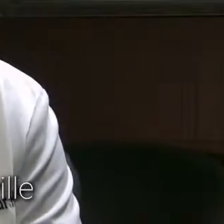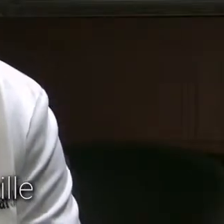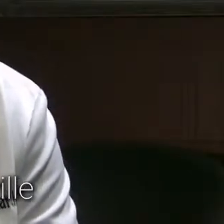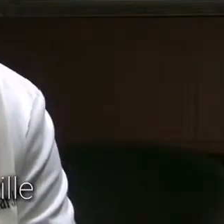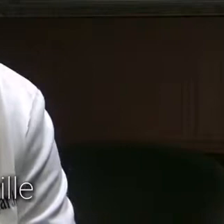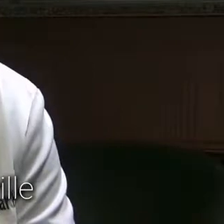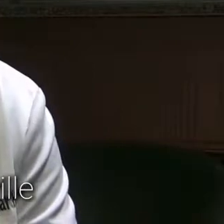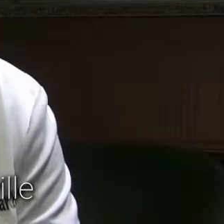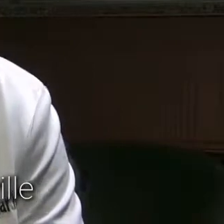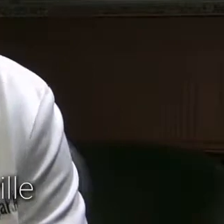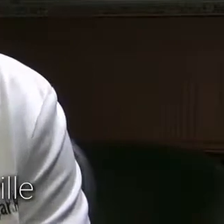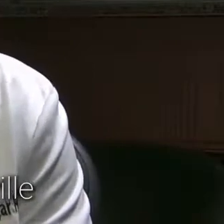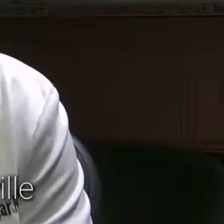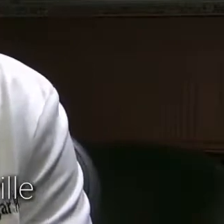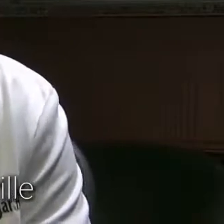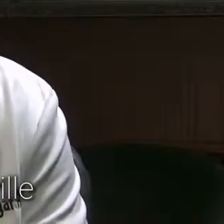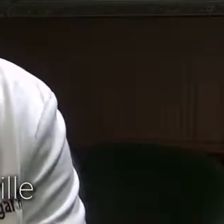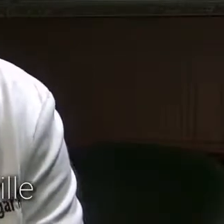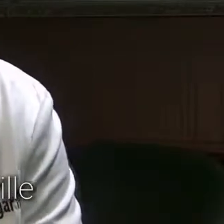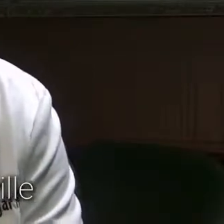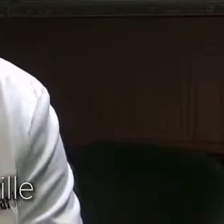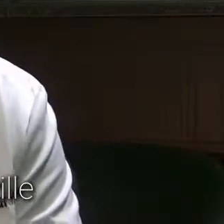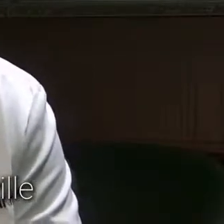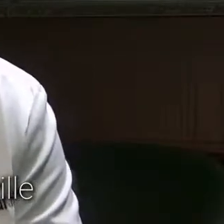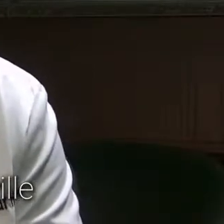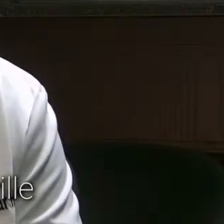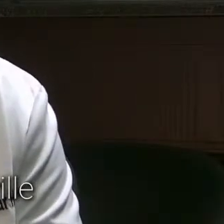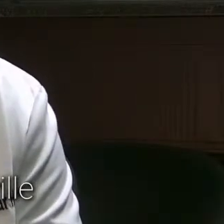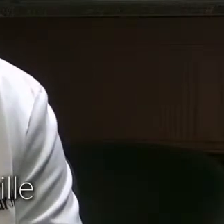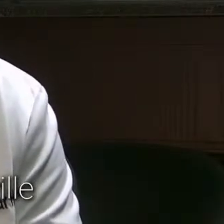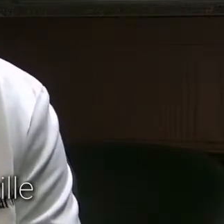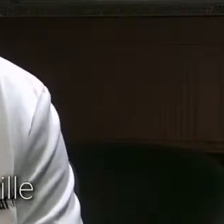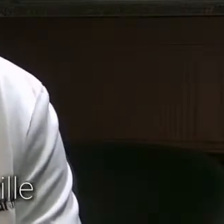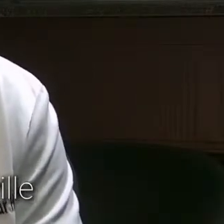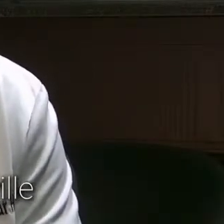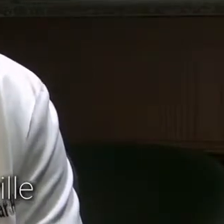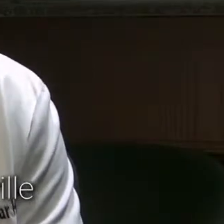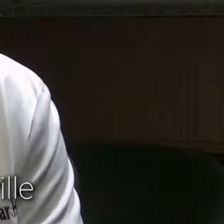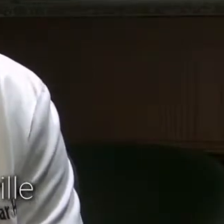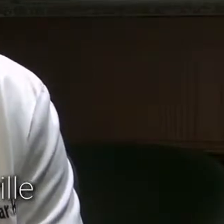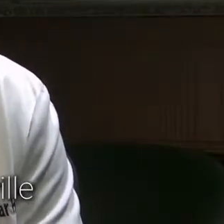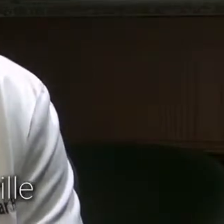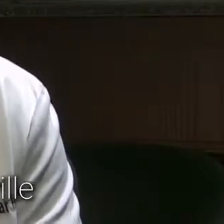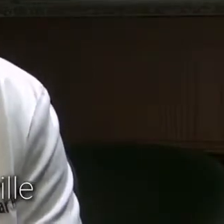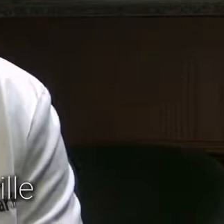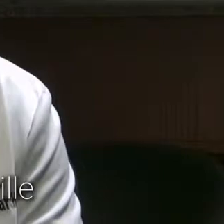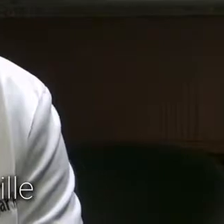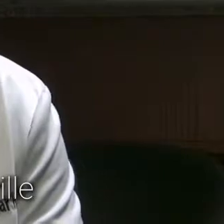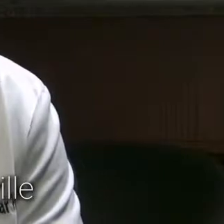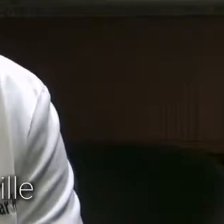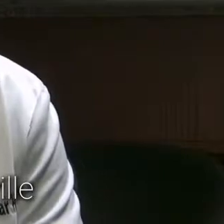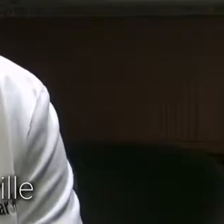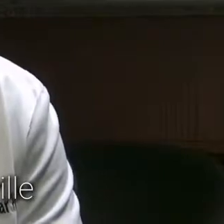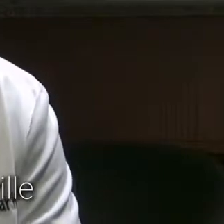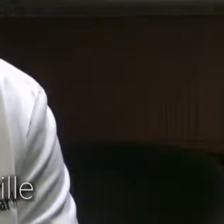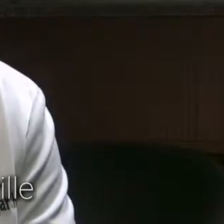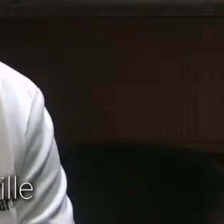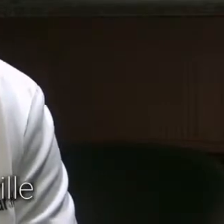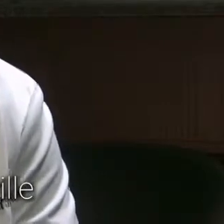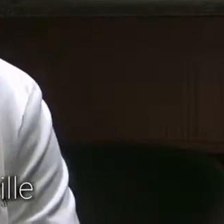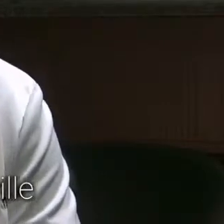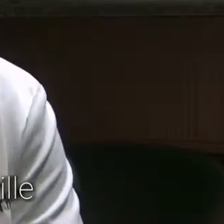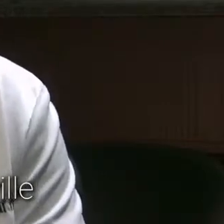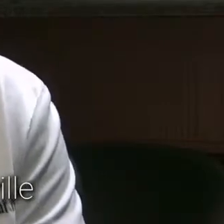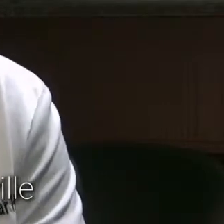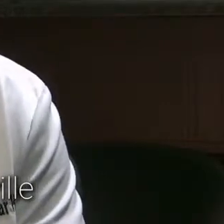lives, and continues to spread today. Personally, I can tell you that I contracted COVID-19, and it definitely is not the flu. This